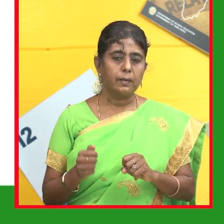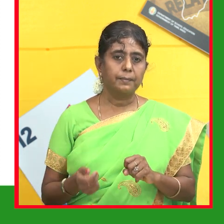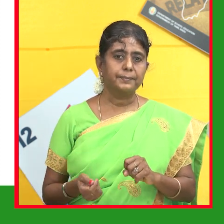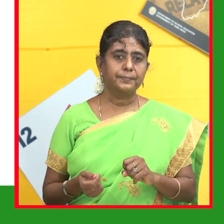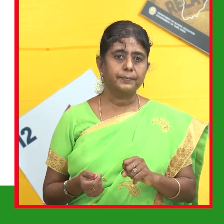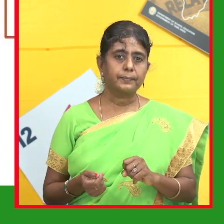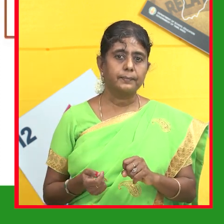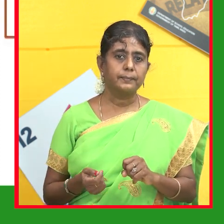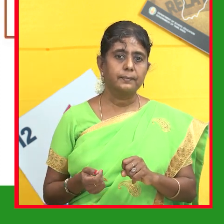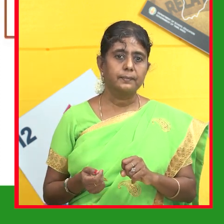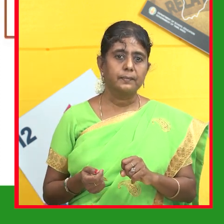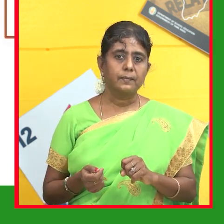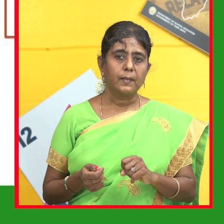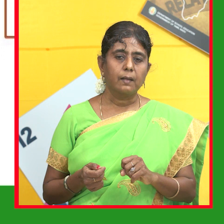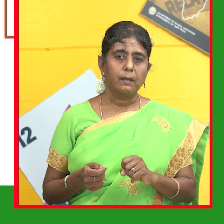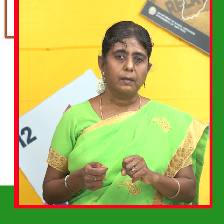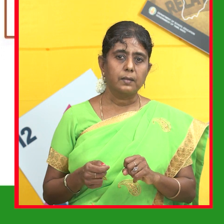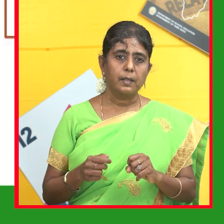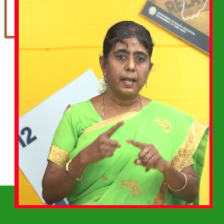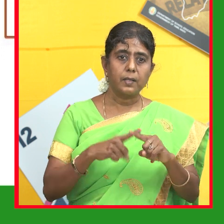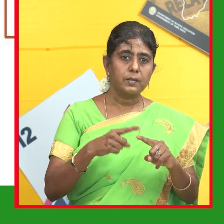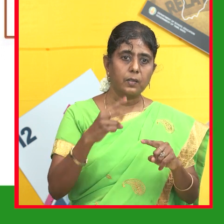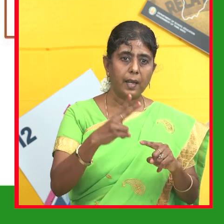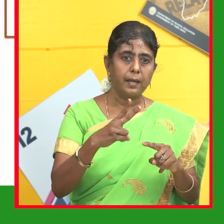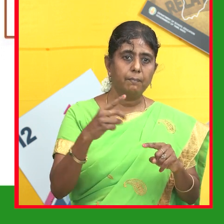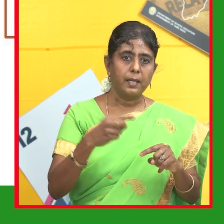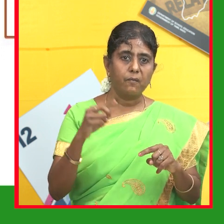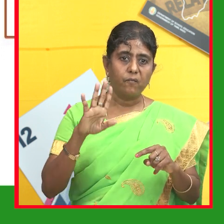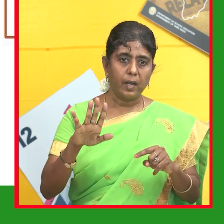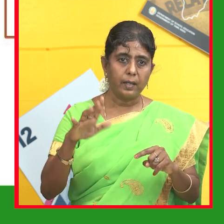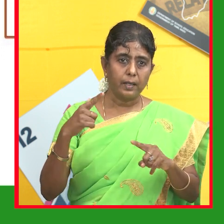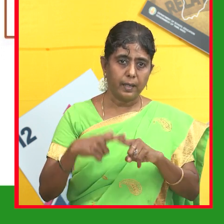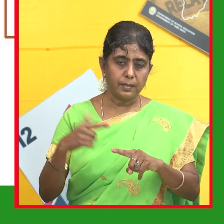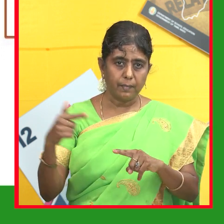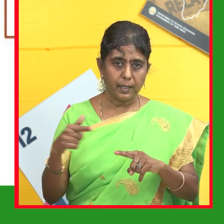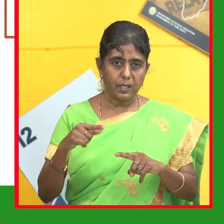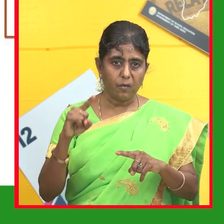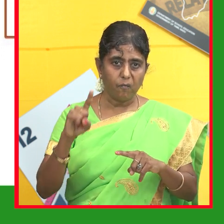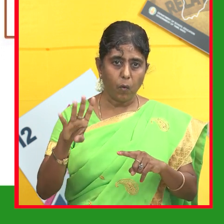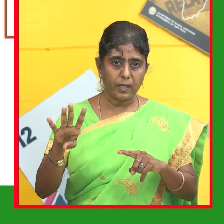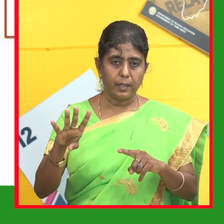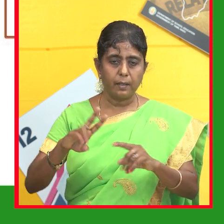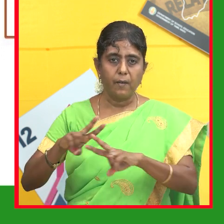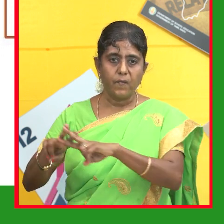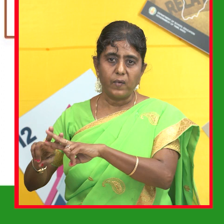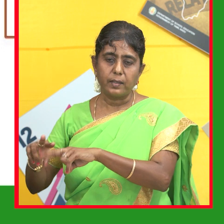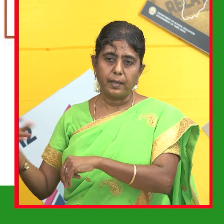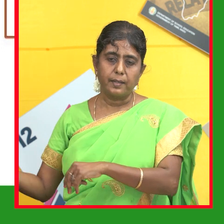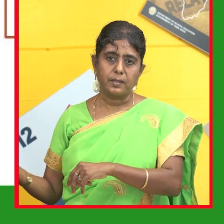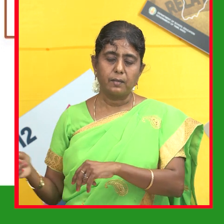done? Which one you see to be factorized? X squared minus 5x minus 14 is to be